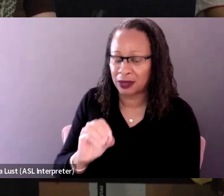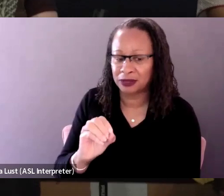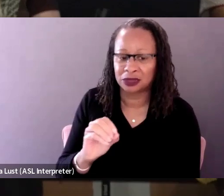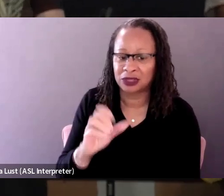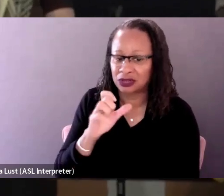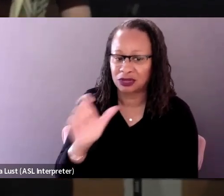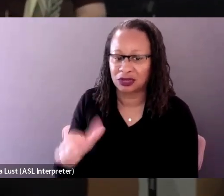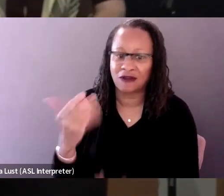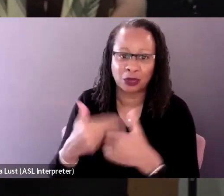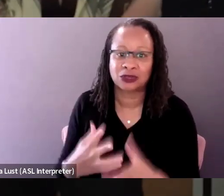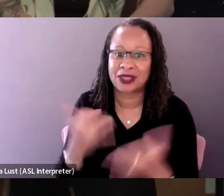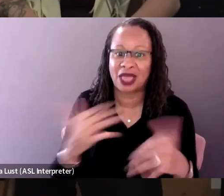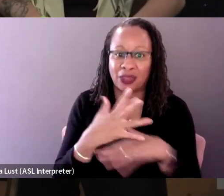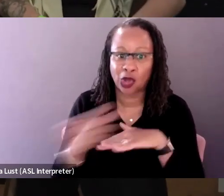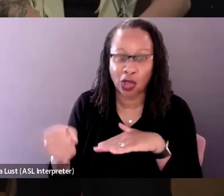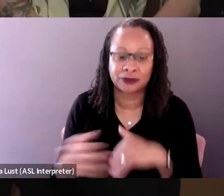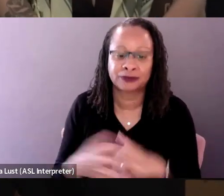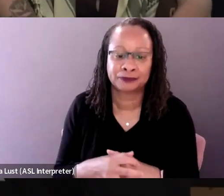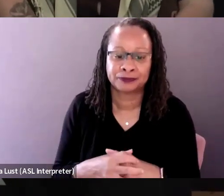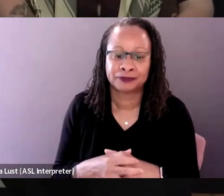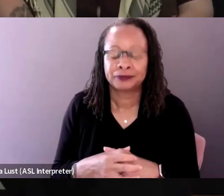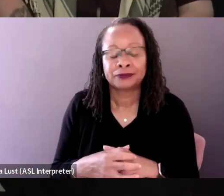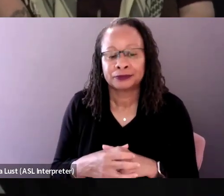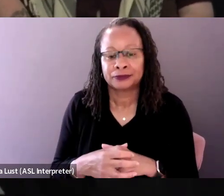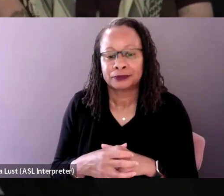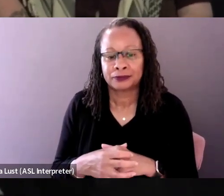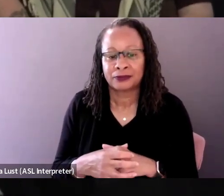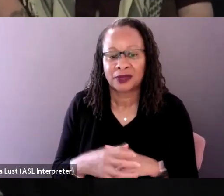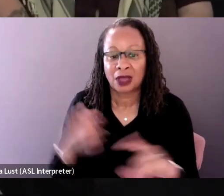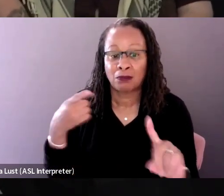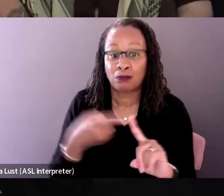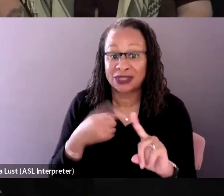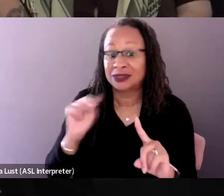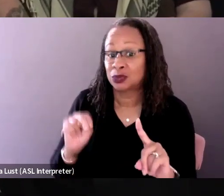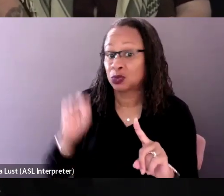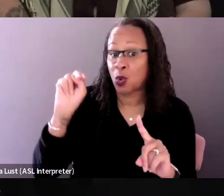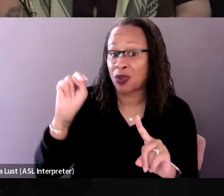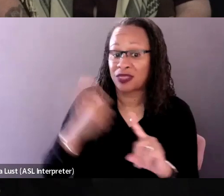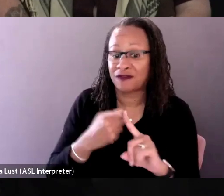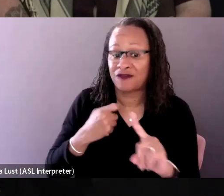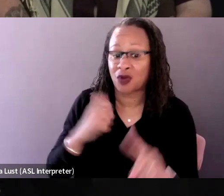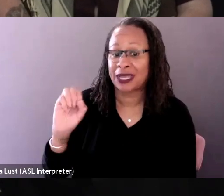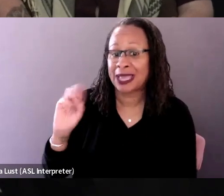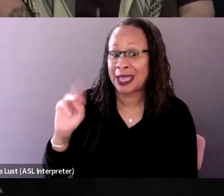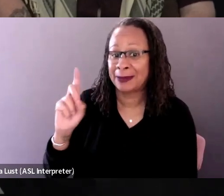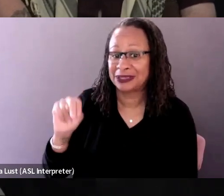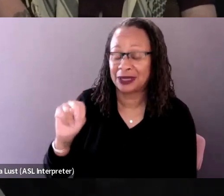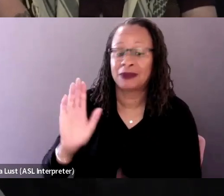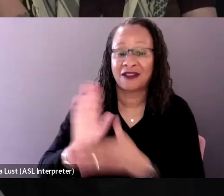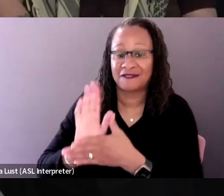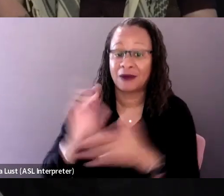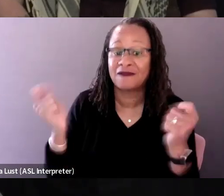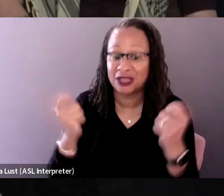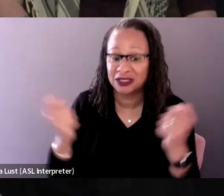gone now. But Points North from Camden Film Festival is a